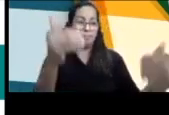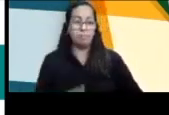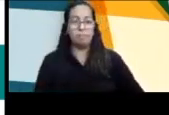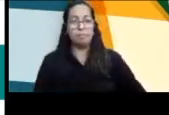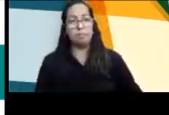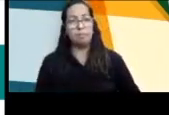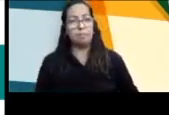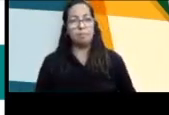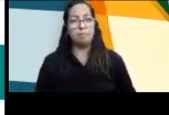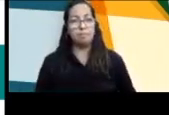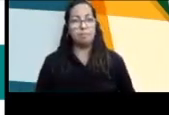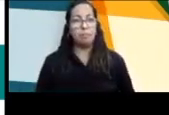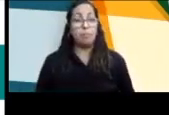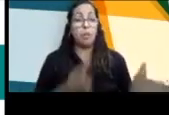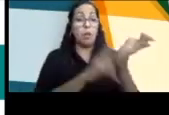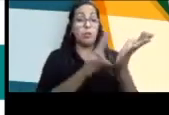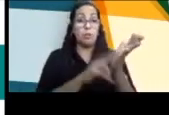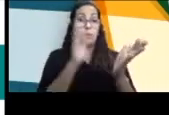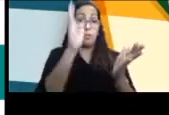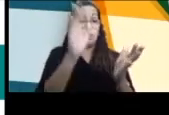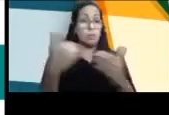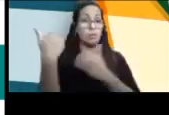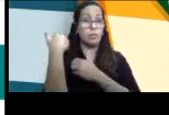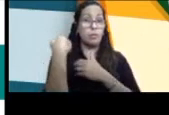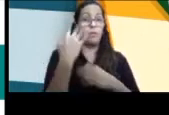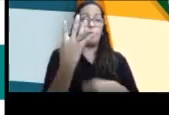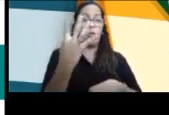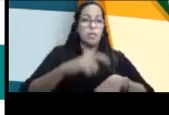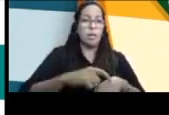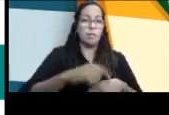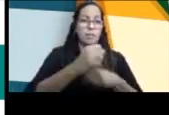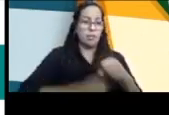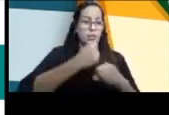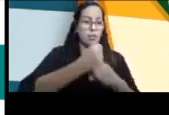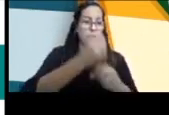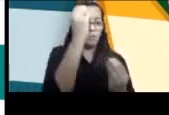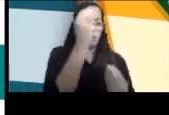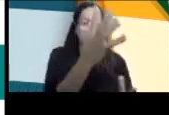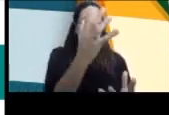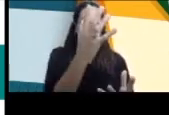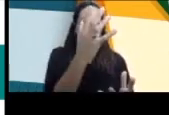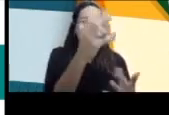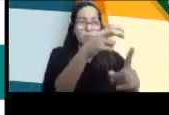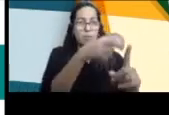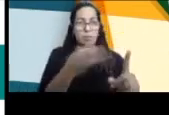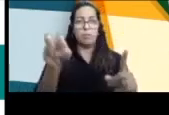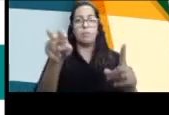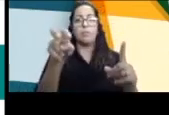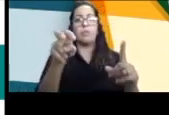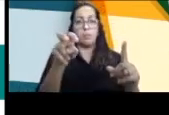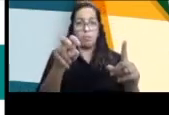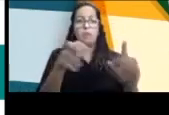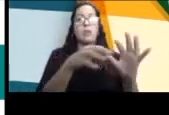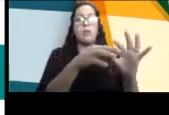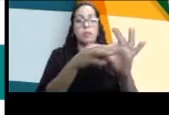Contractors will be responsible for reporting 4 times a year to ensure they are performing efforts related to Section 3